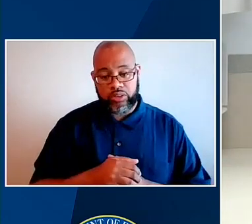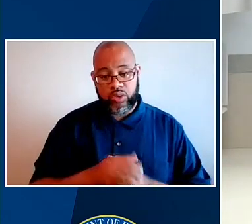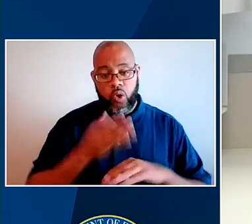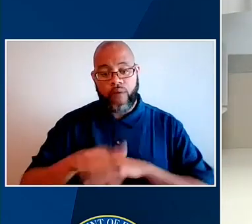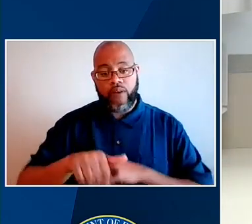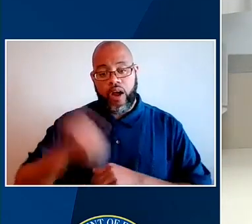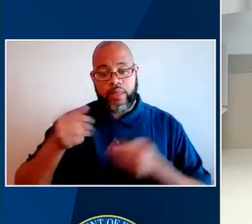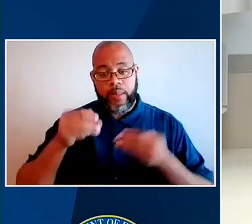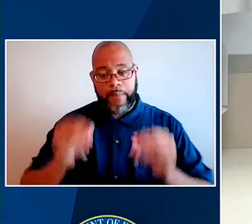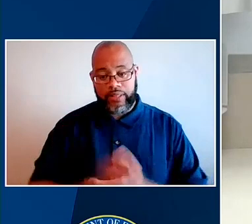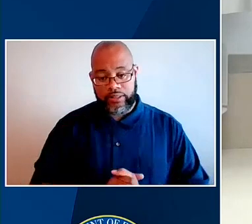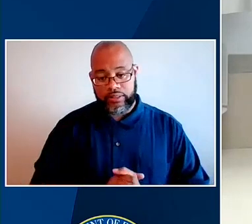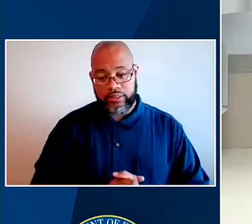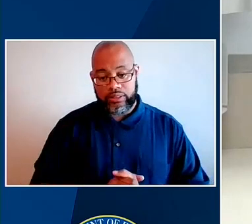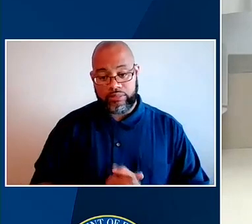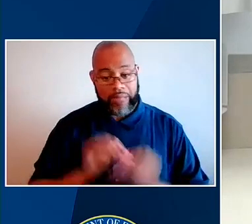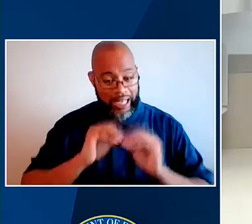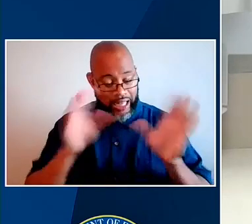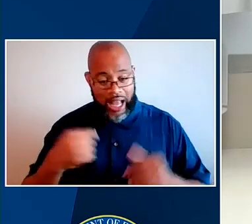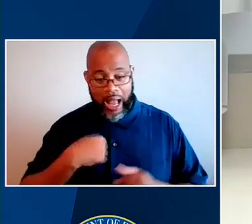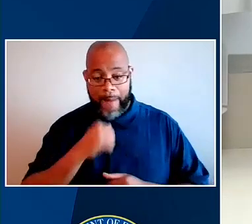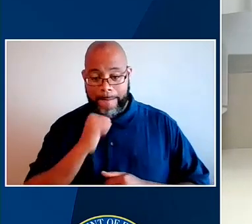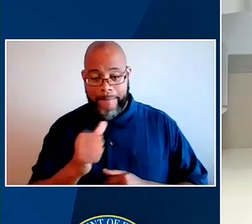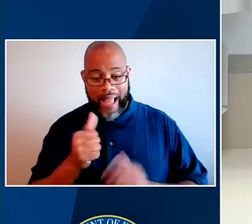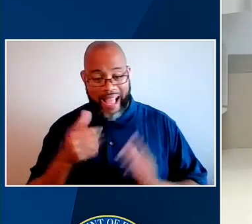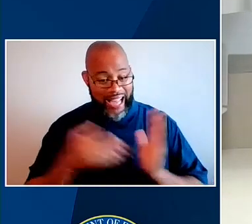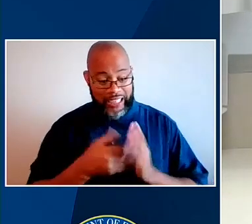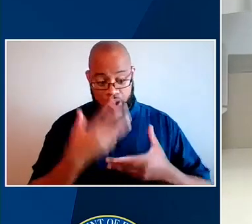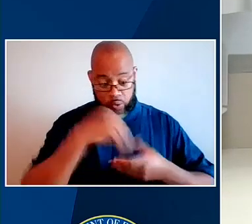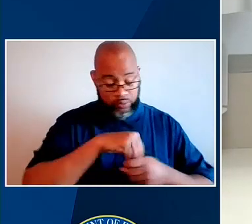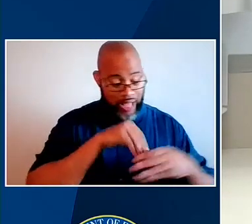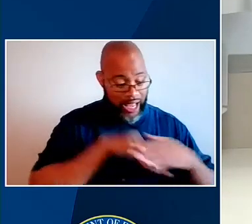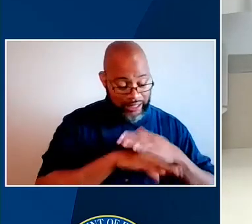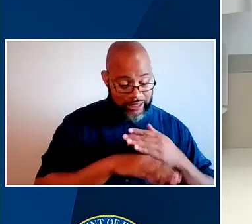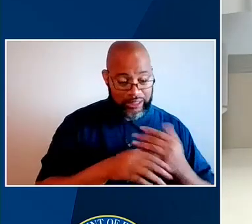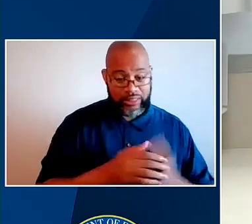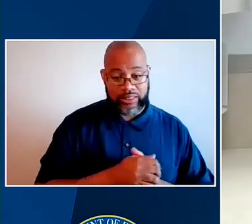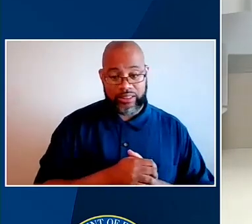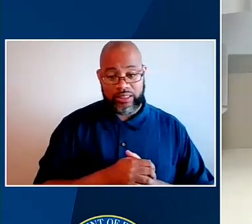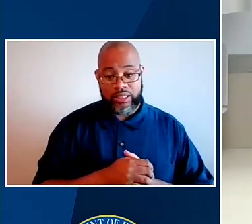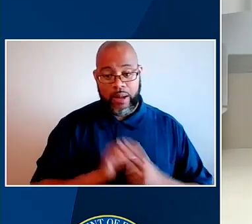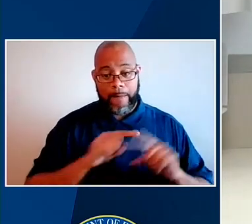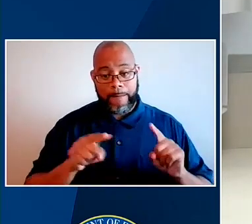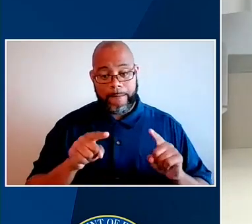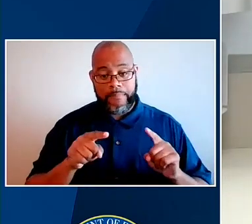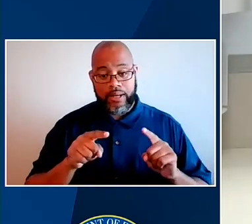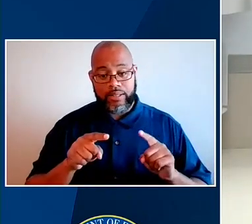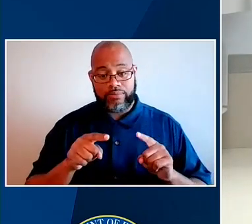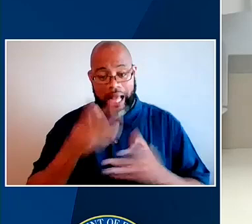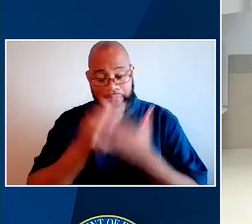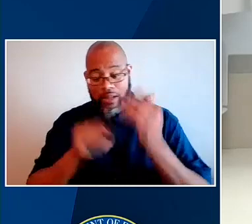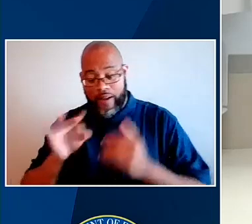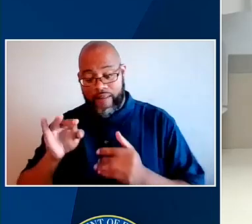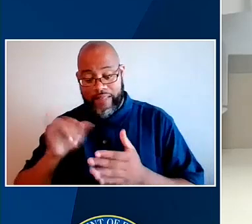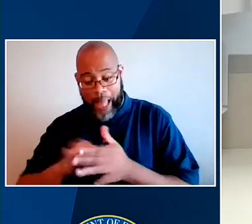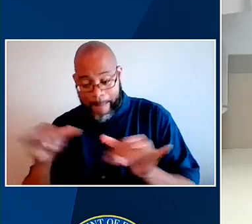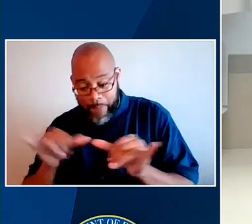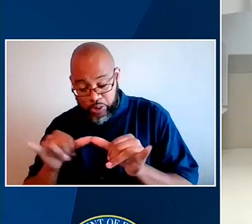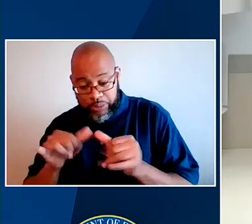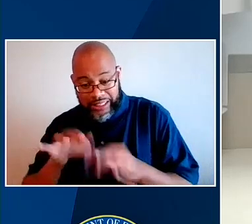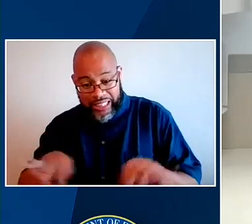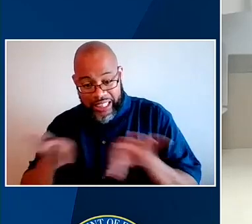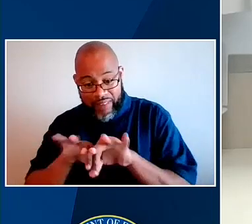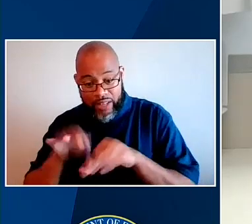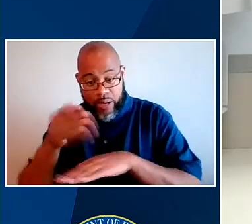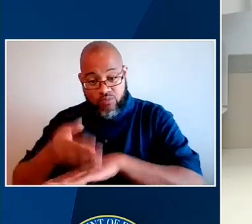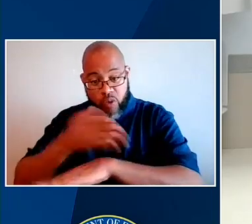methods. And to be clear, I am not against inclusive access per se, but in absence of these measurable significant